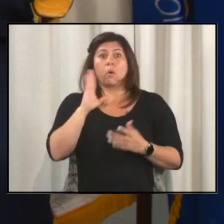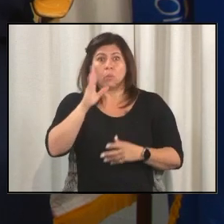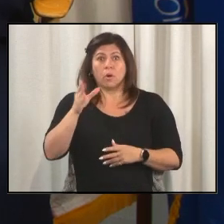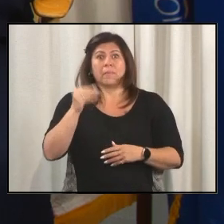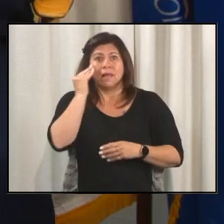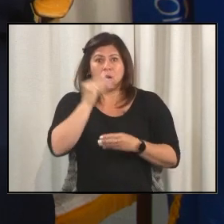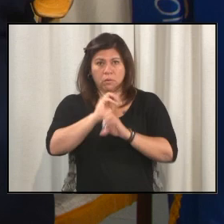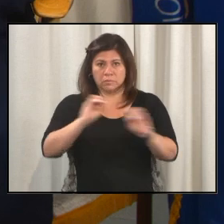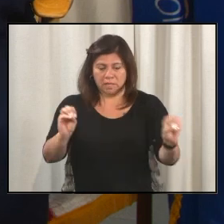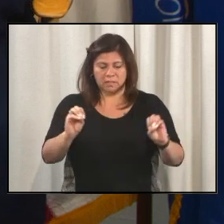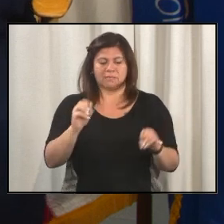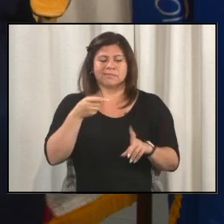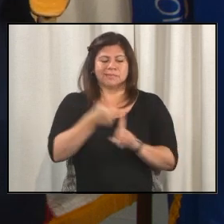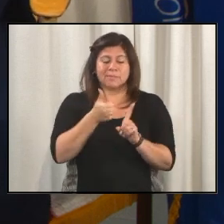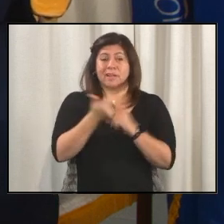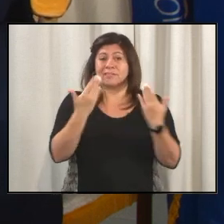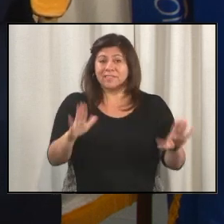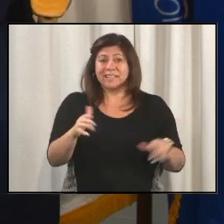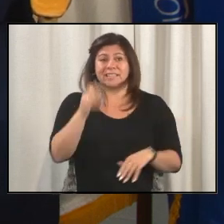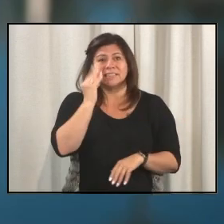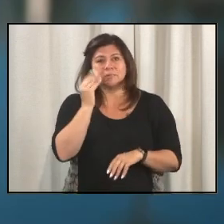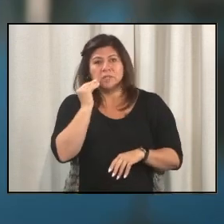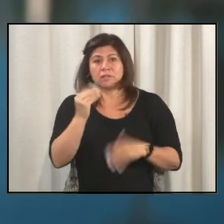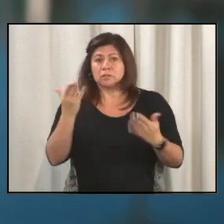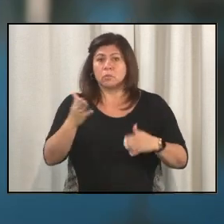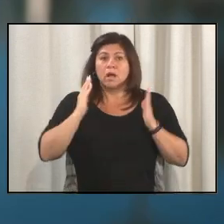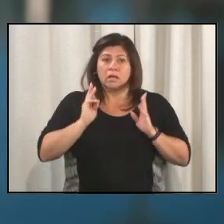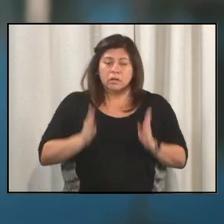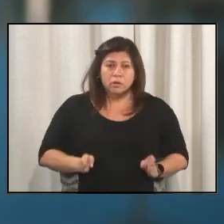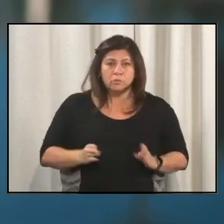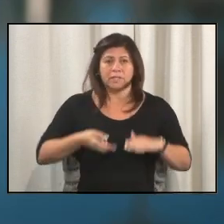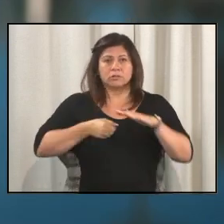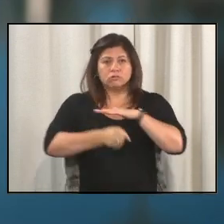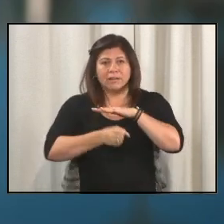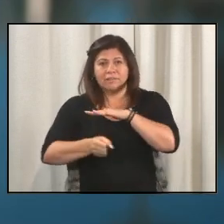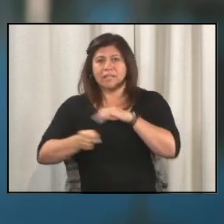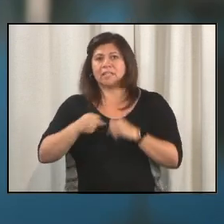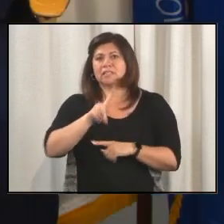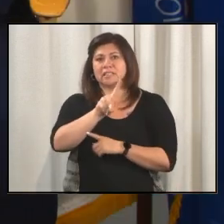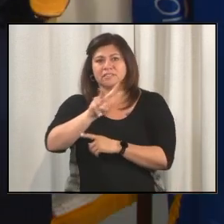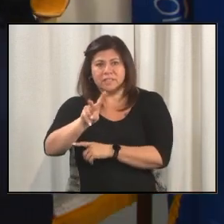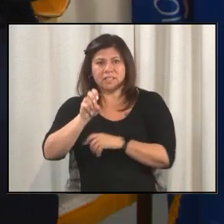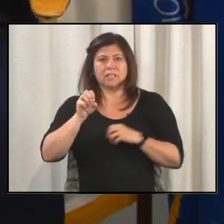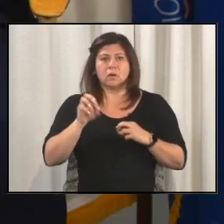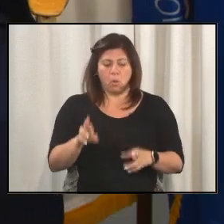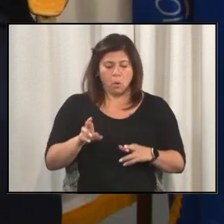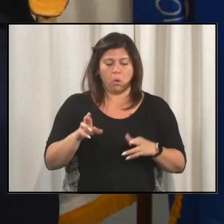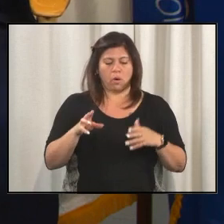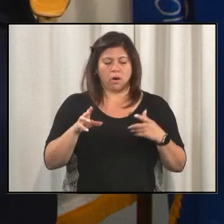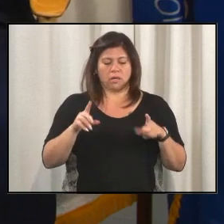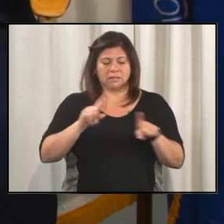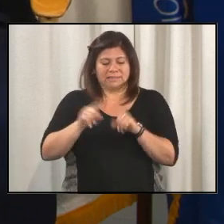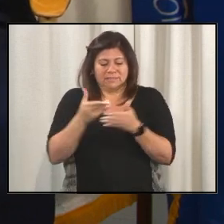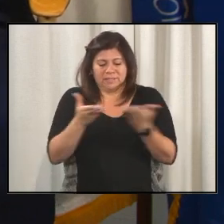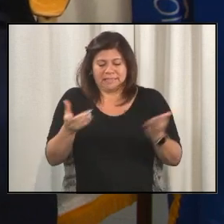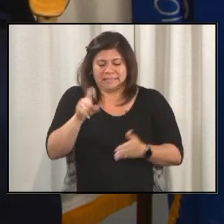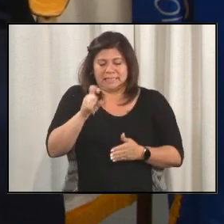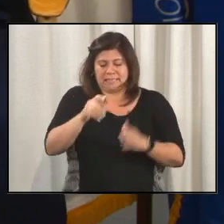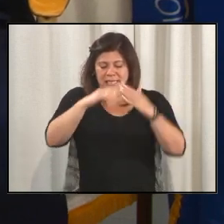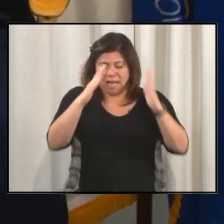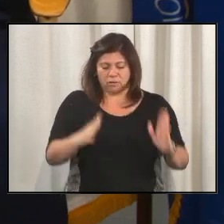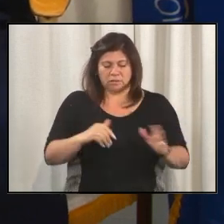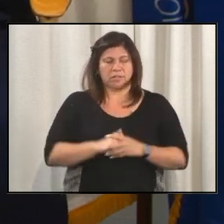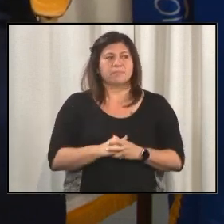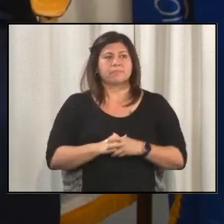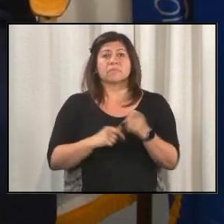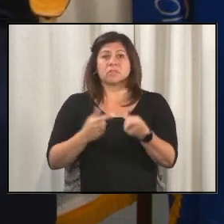dating violence, stalking, or human trafficking. So I'm happy to hear that we now have another tool in the toolbox, because you have